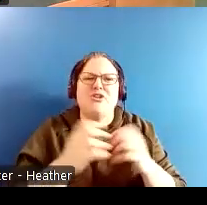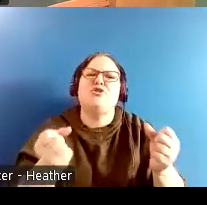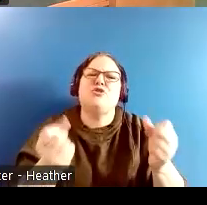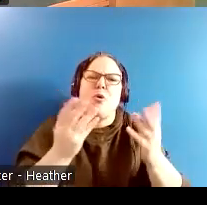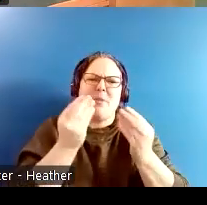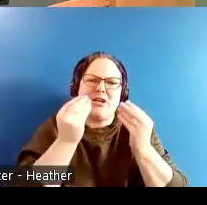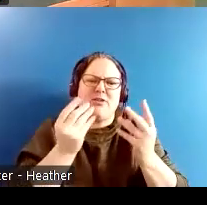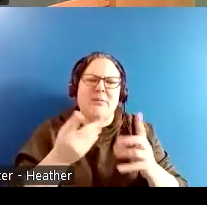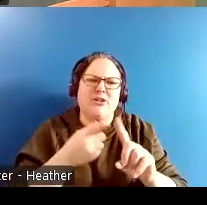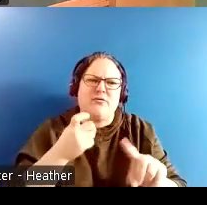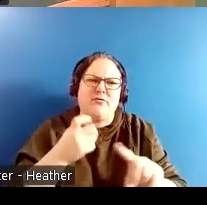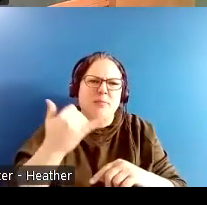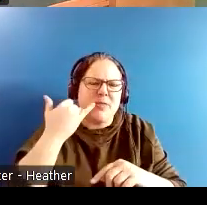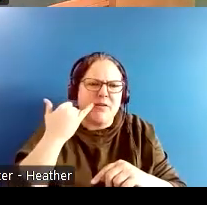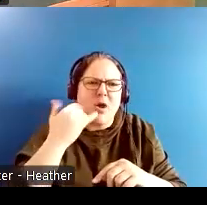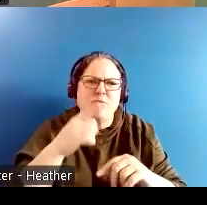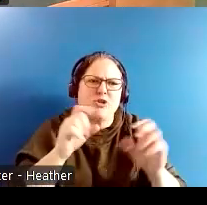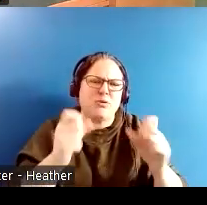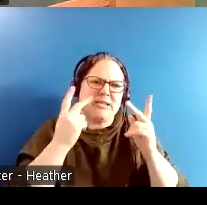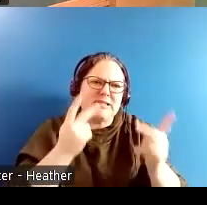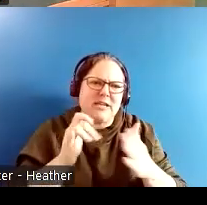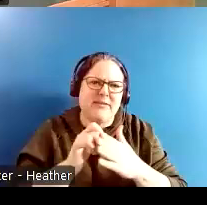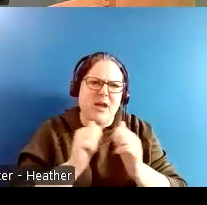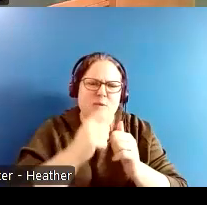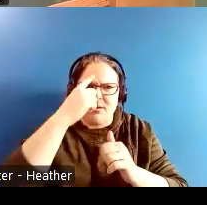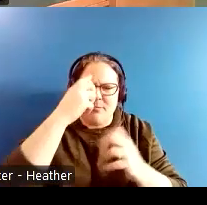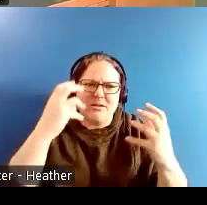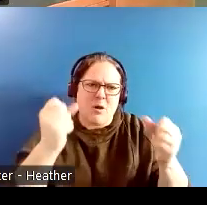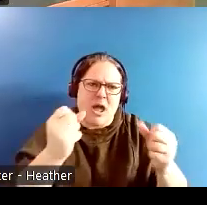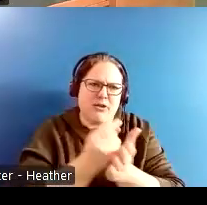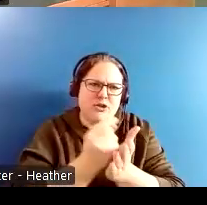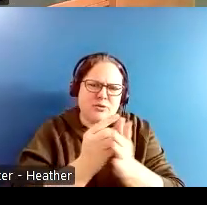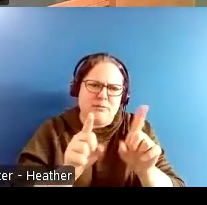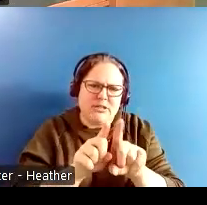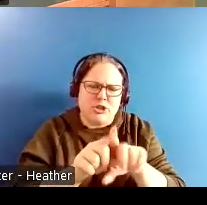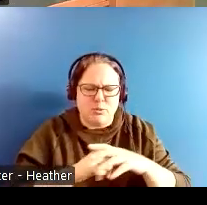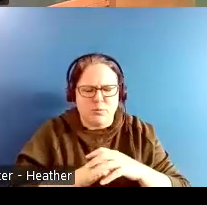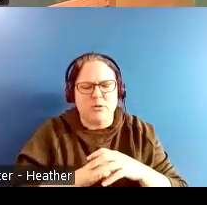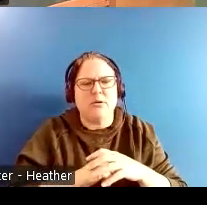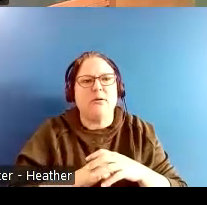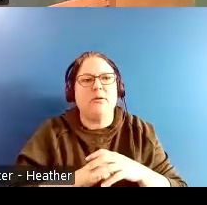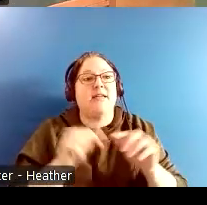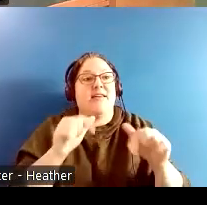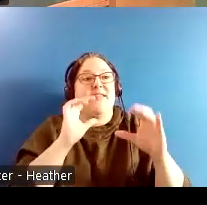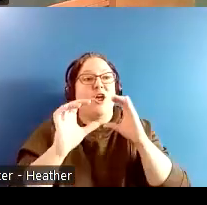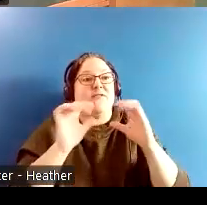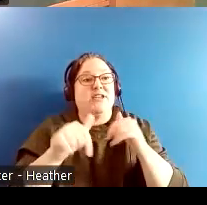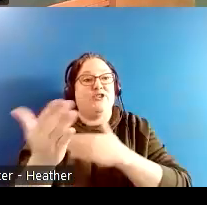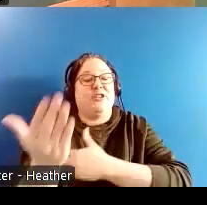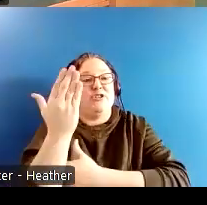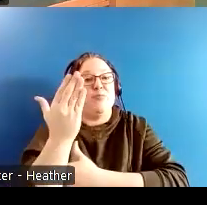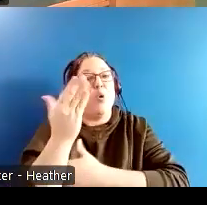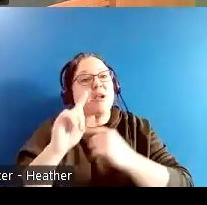the phones, and you can see that going into mental health treatments. We're having a conversation this morning with Caroline